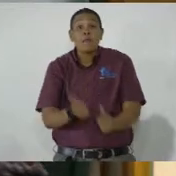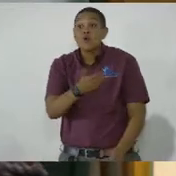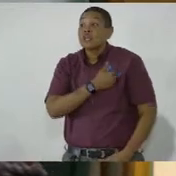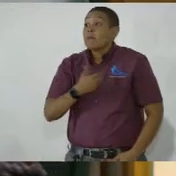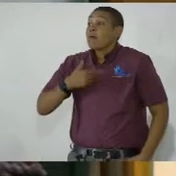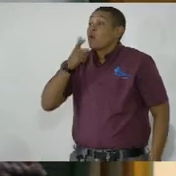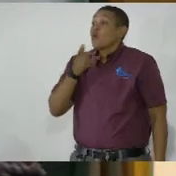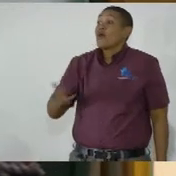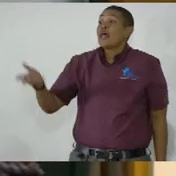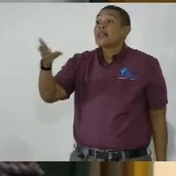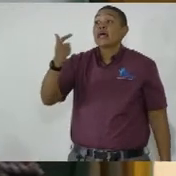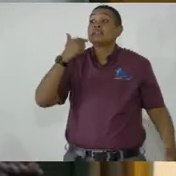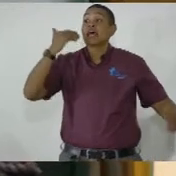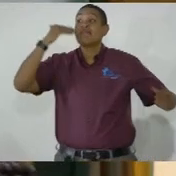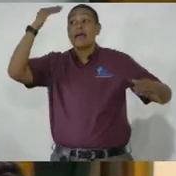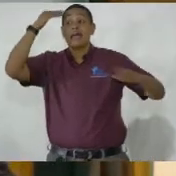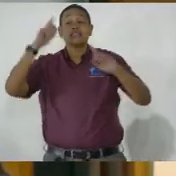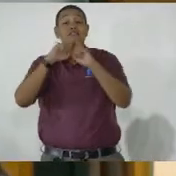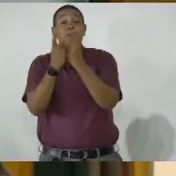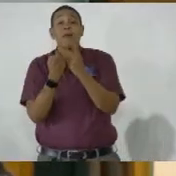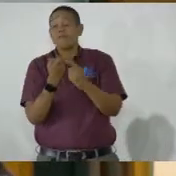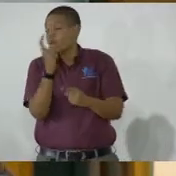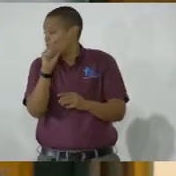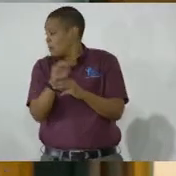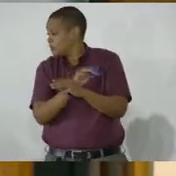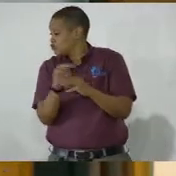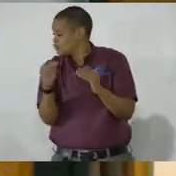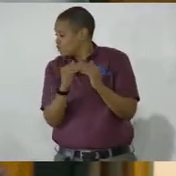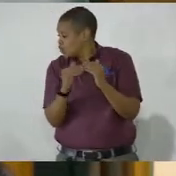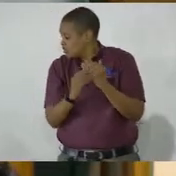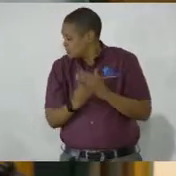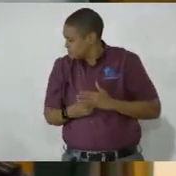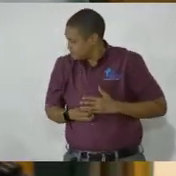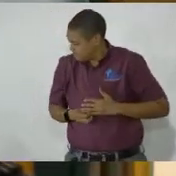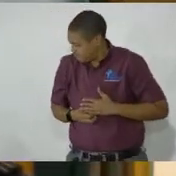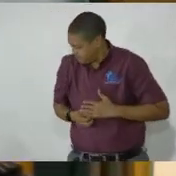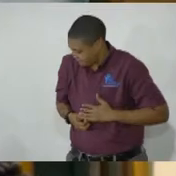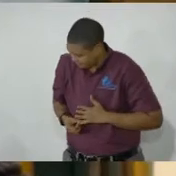here are heads of departments from the Ministry of Justice.